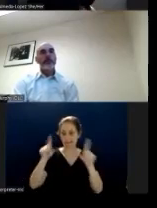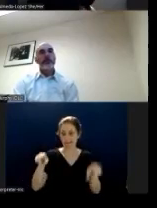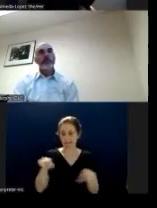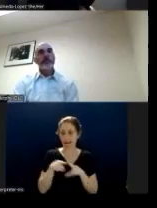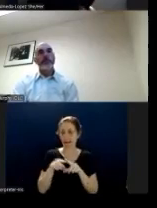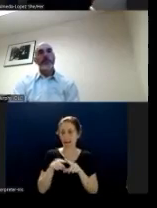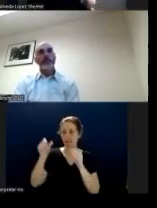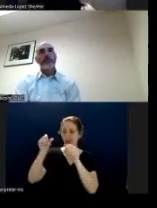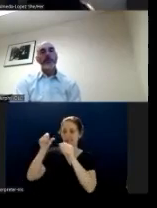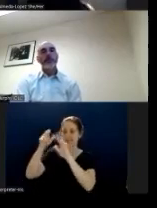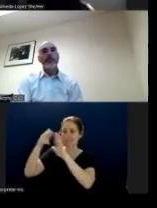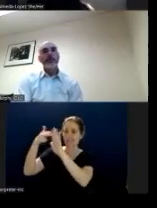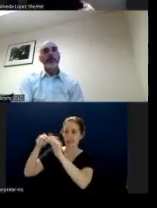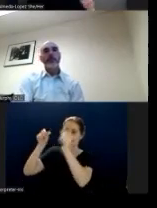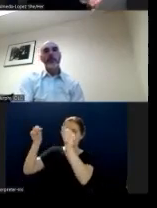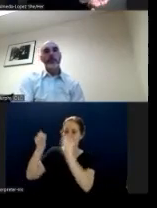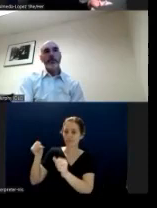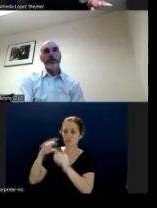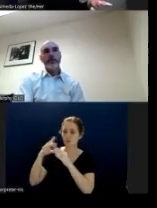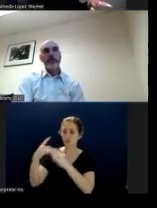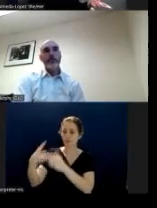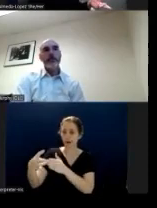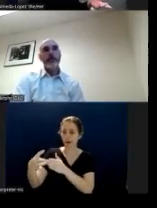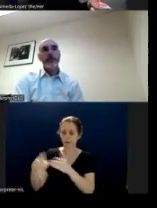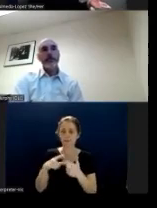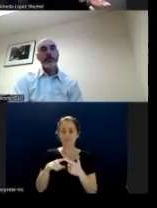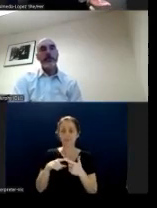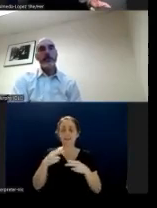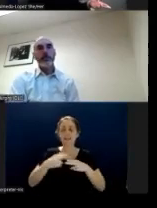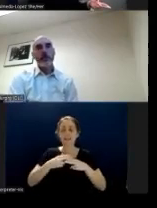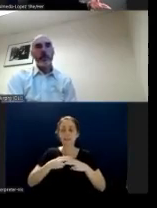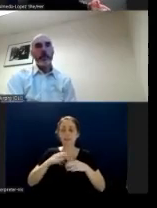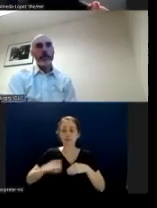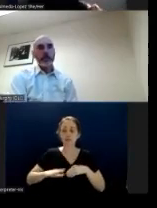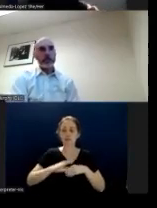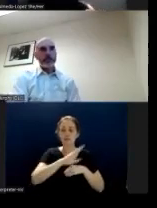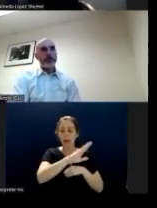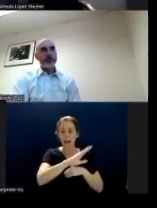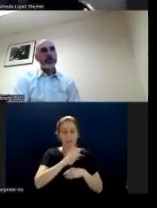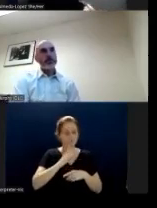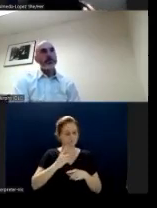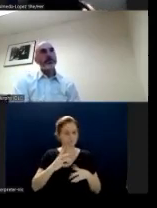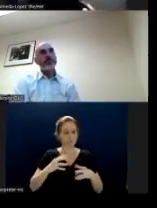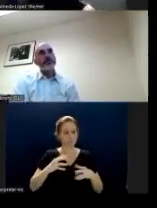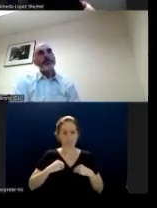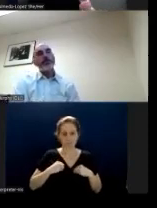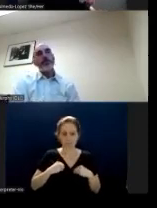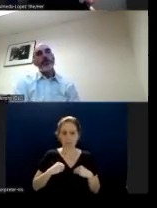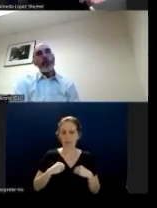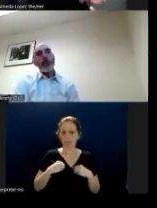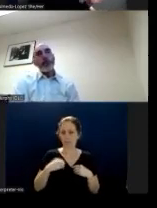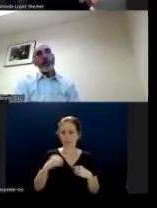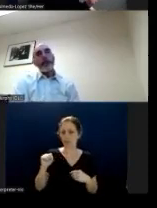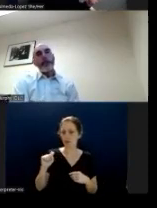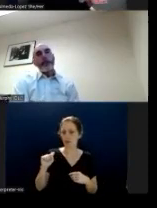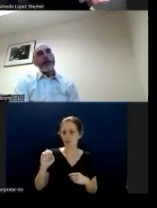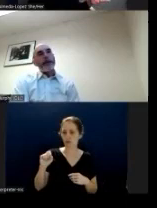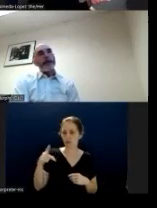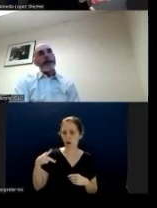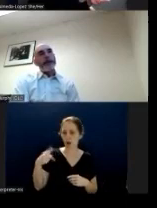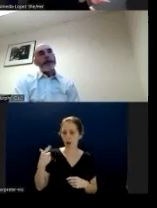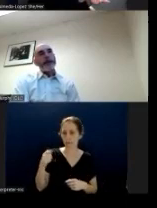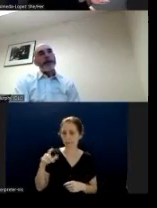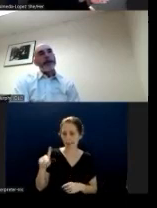taped up and used to direct people. Temporary ramps are an acceptable stopgap measure for entrances that need them, for anyone who's setting